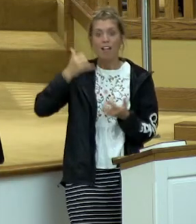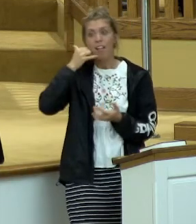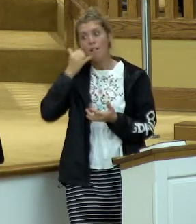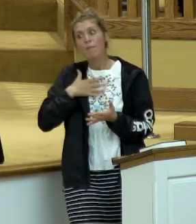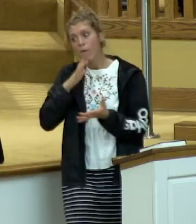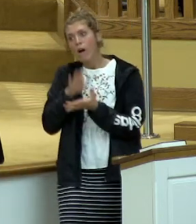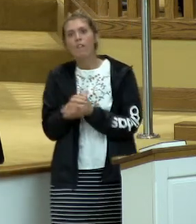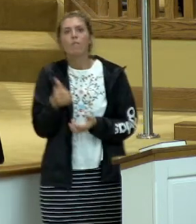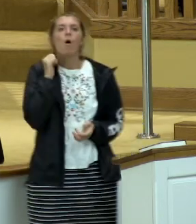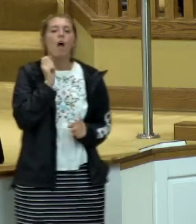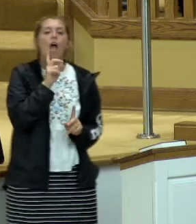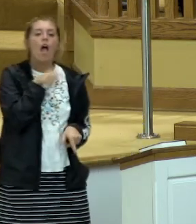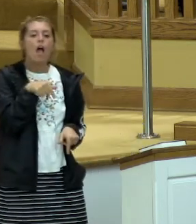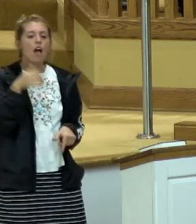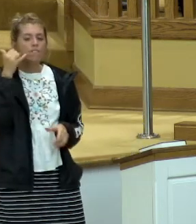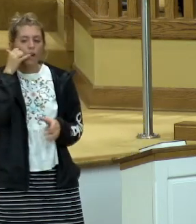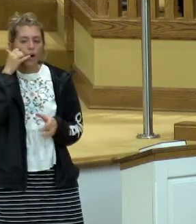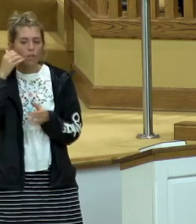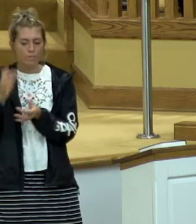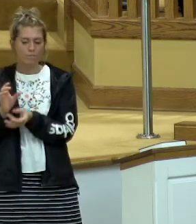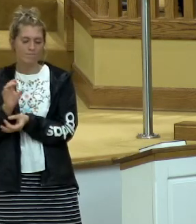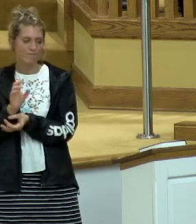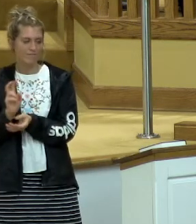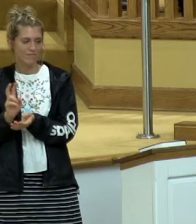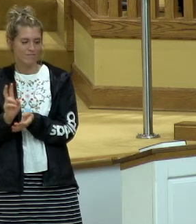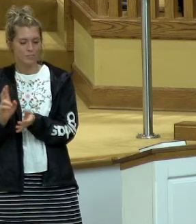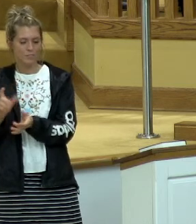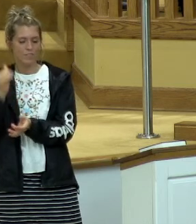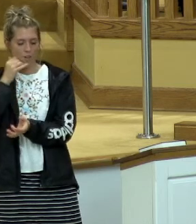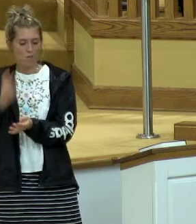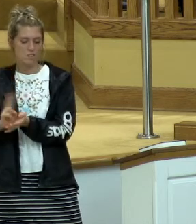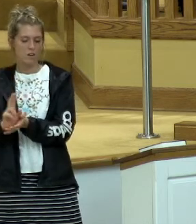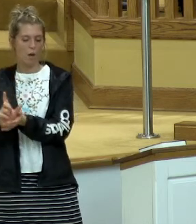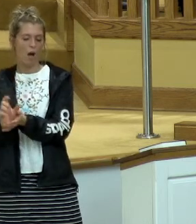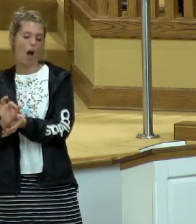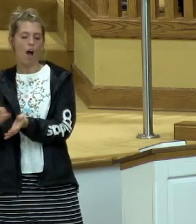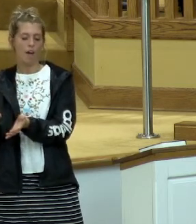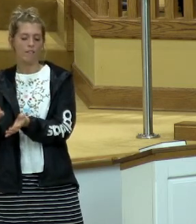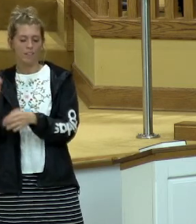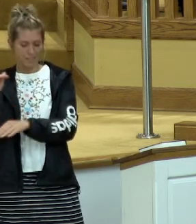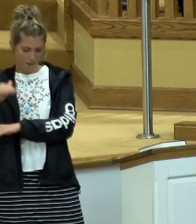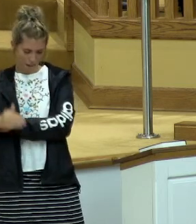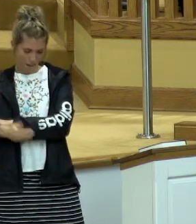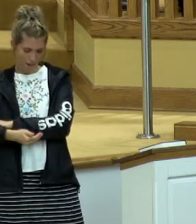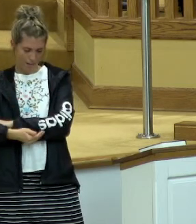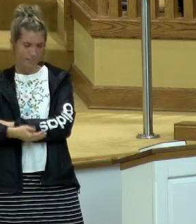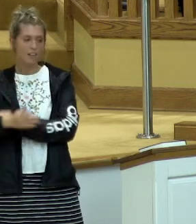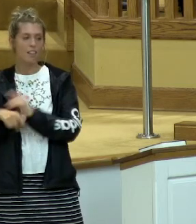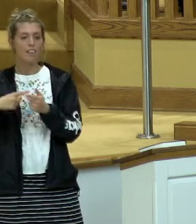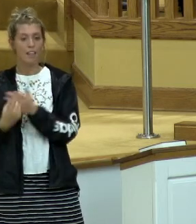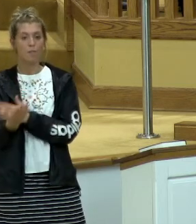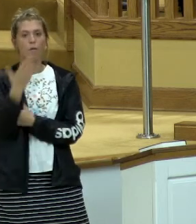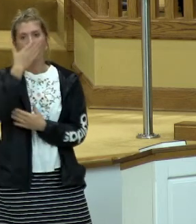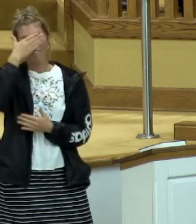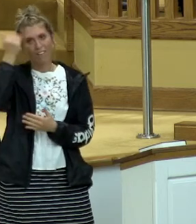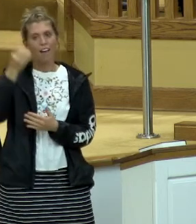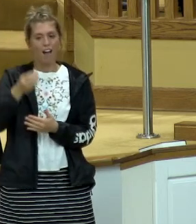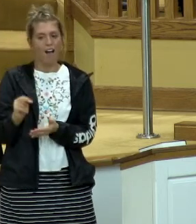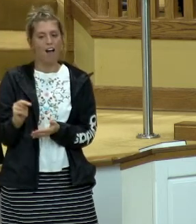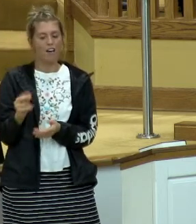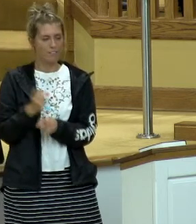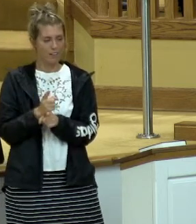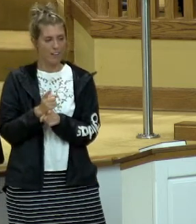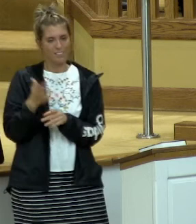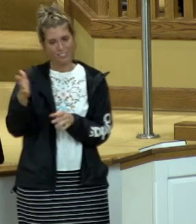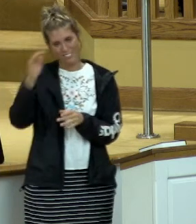phone calls. She'll turn her phone on silent overnight. I get it. I'm okay with that. But then she doesn't turn it back on.